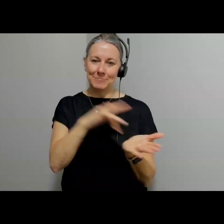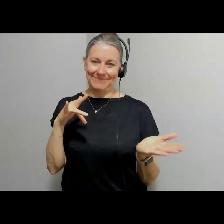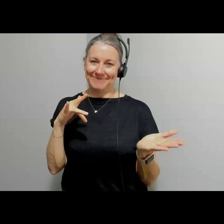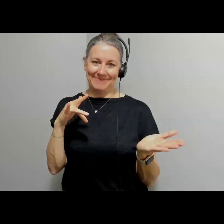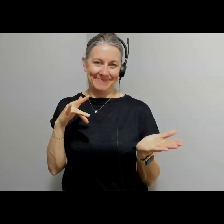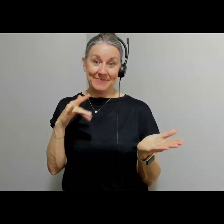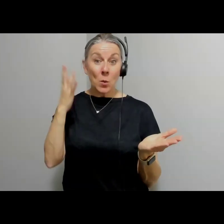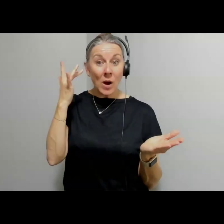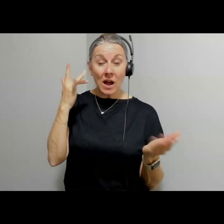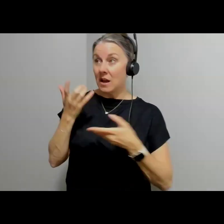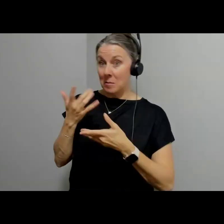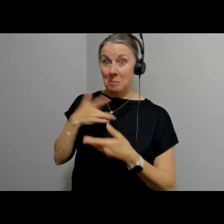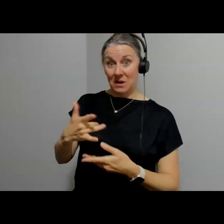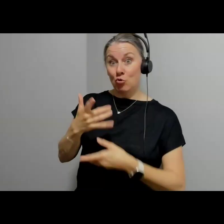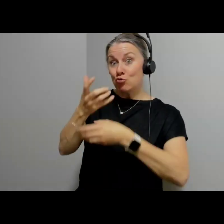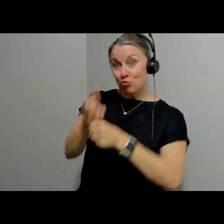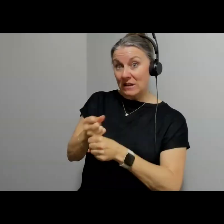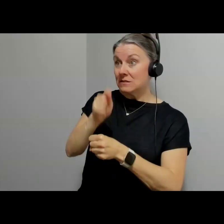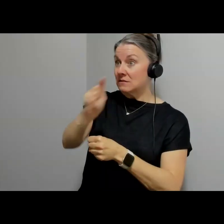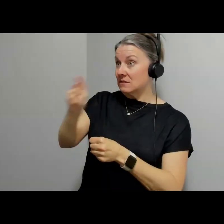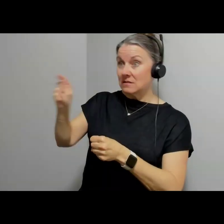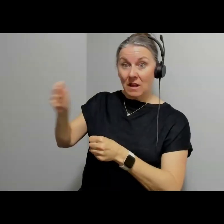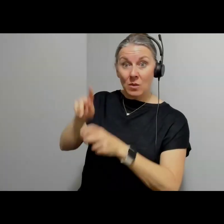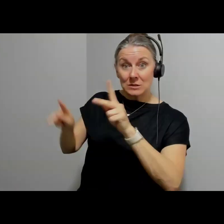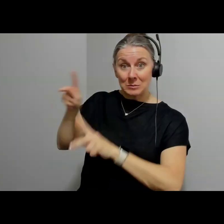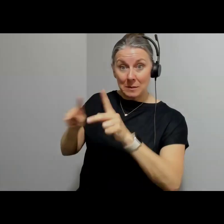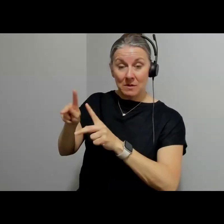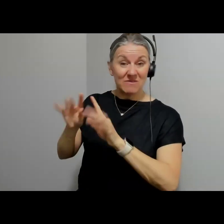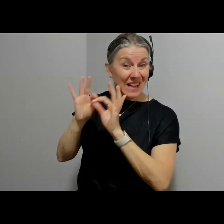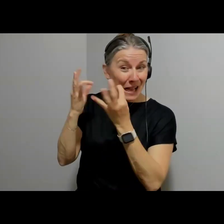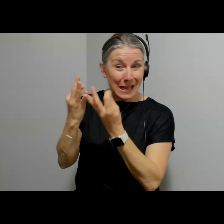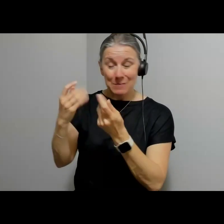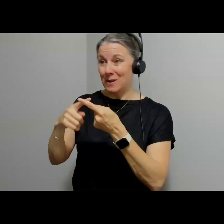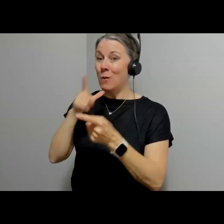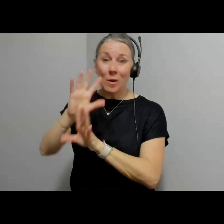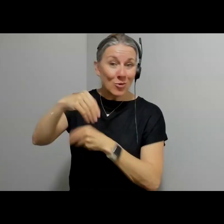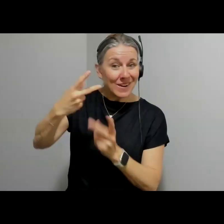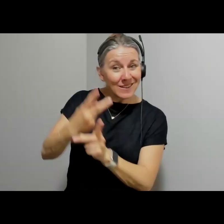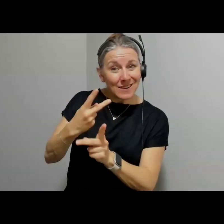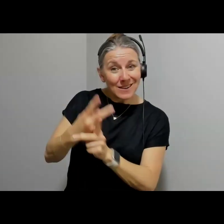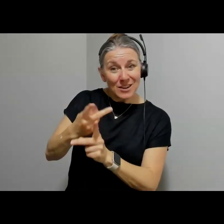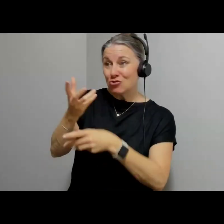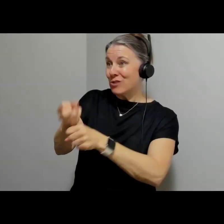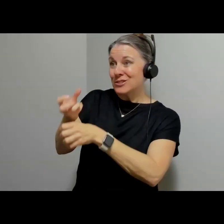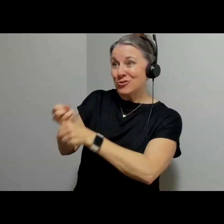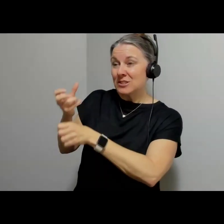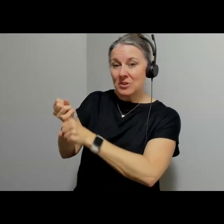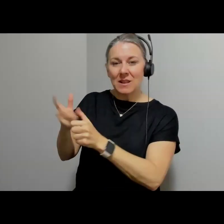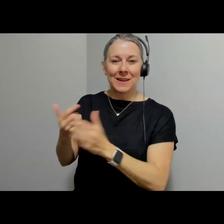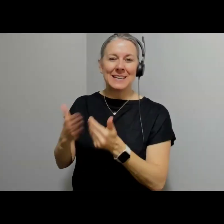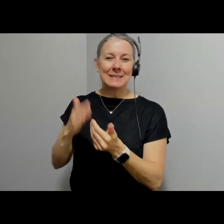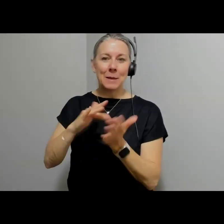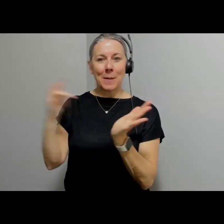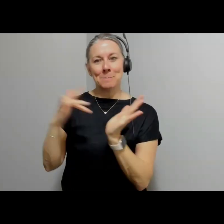trust, such as a family member or a caregiver. And that's why we're taking action.